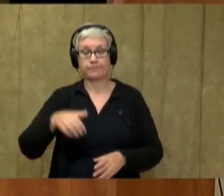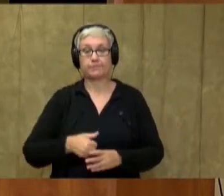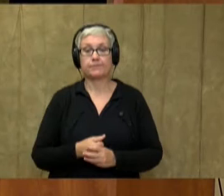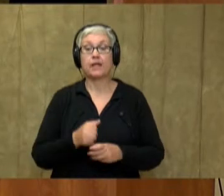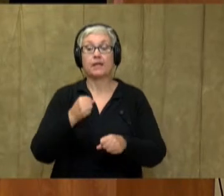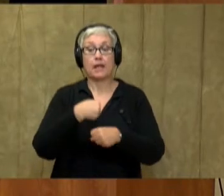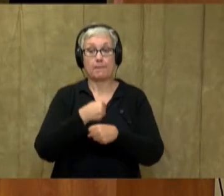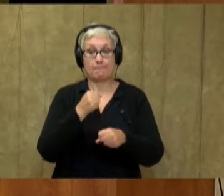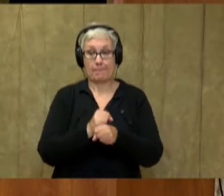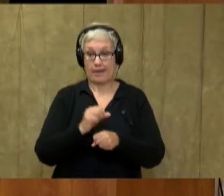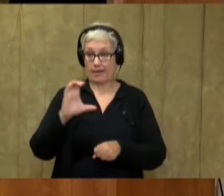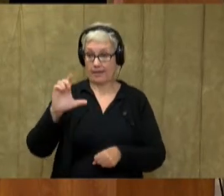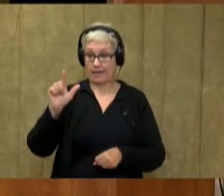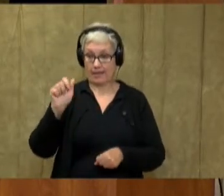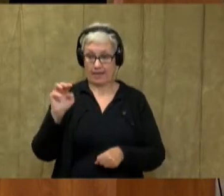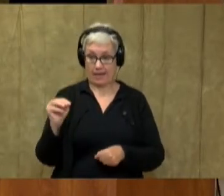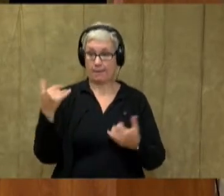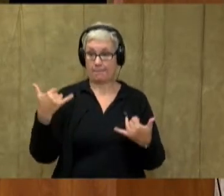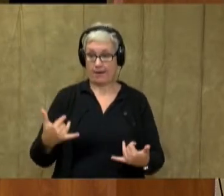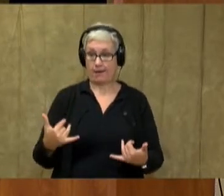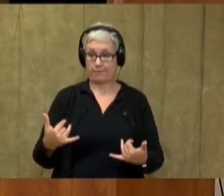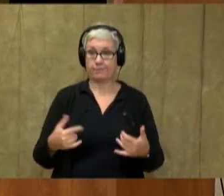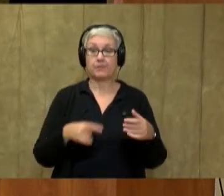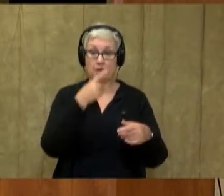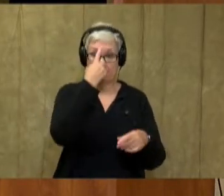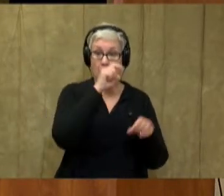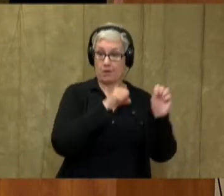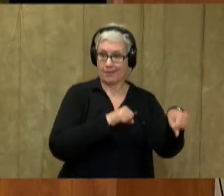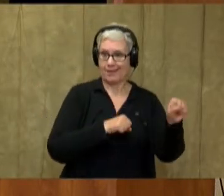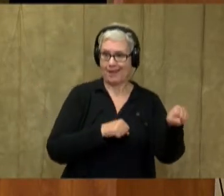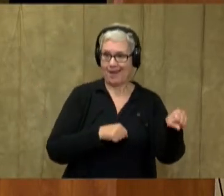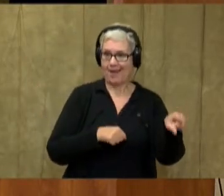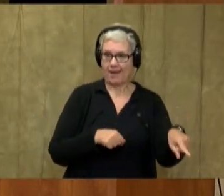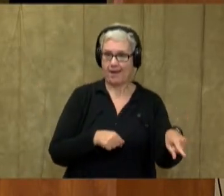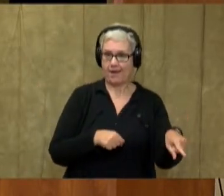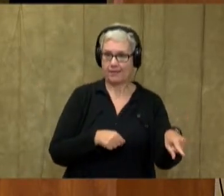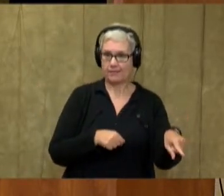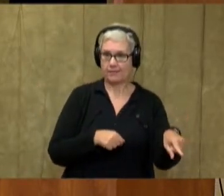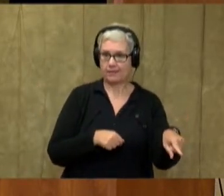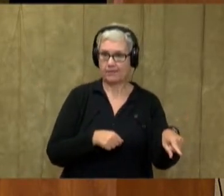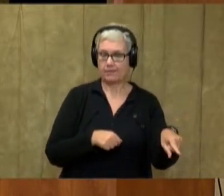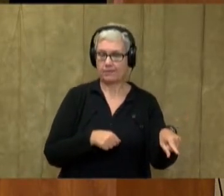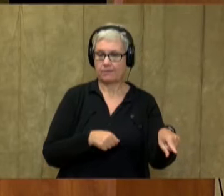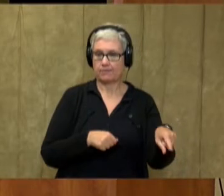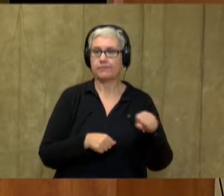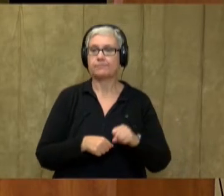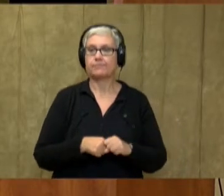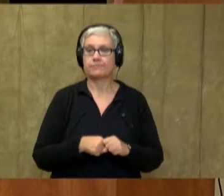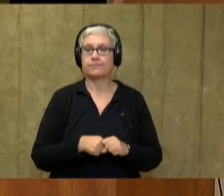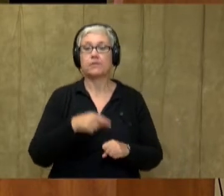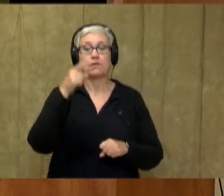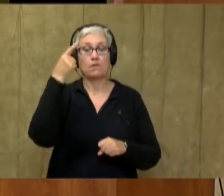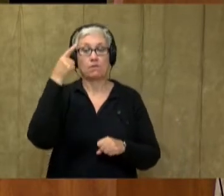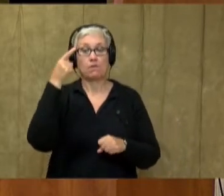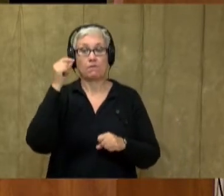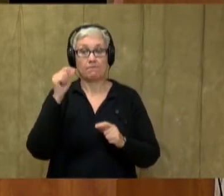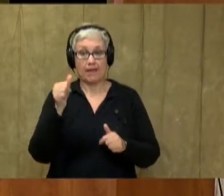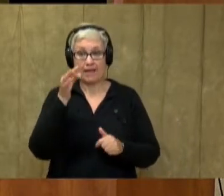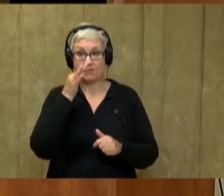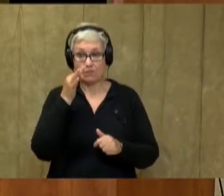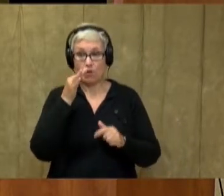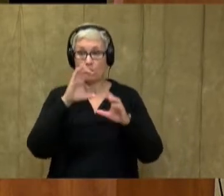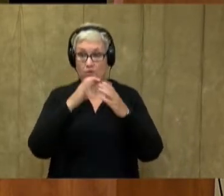If you are arguing for fast food franchises to be within your school, then you would say fast food